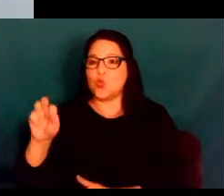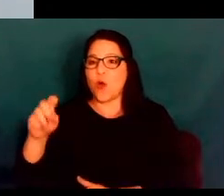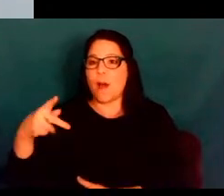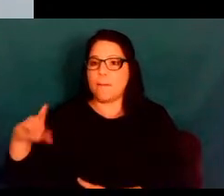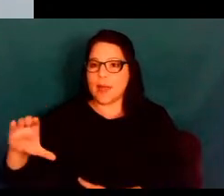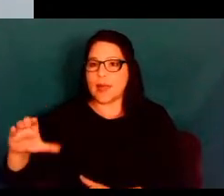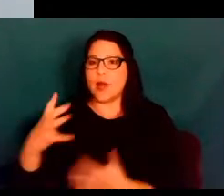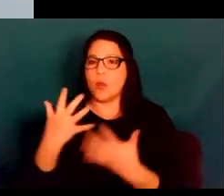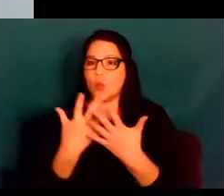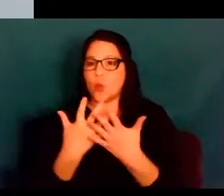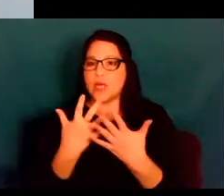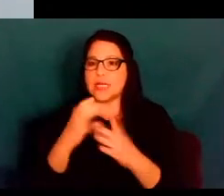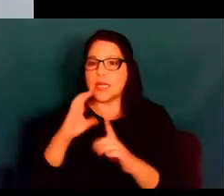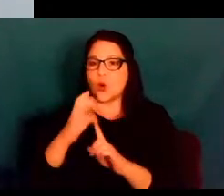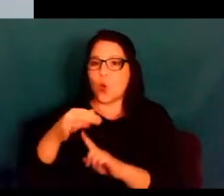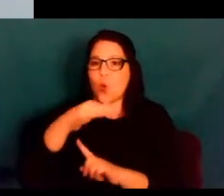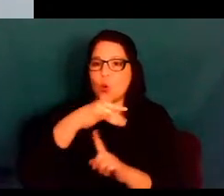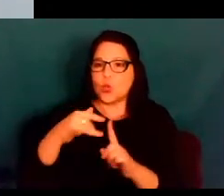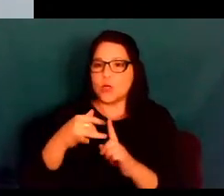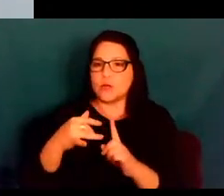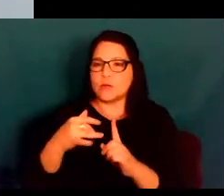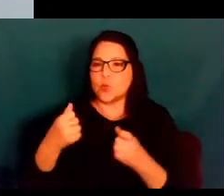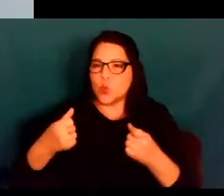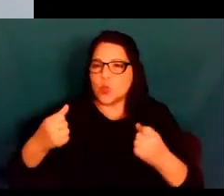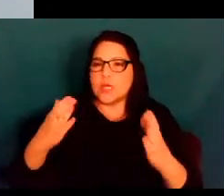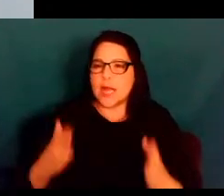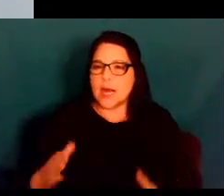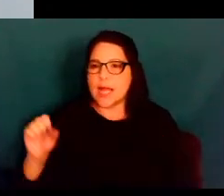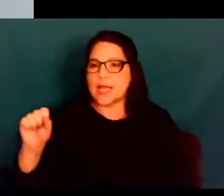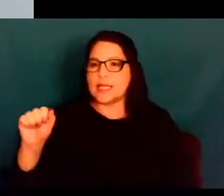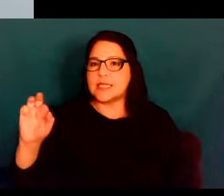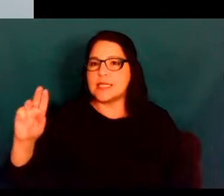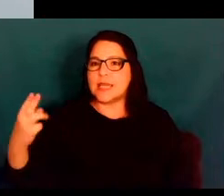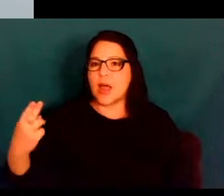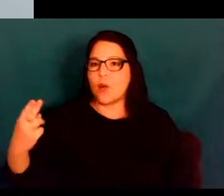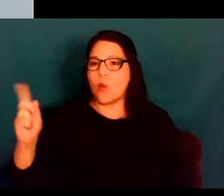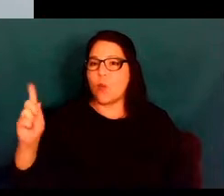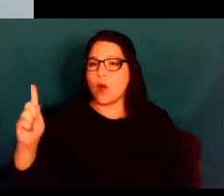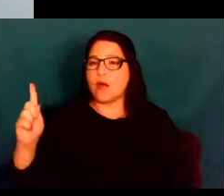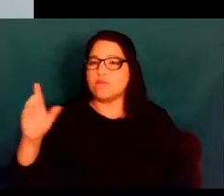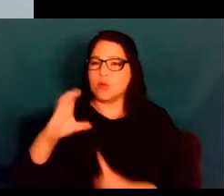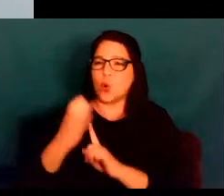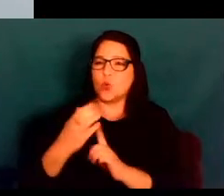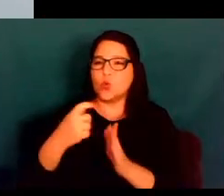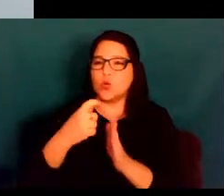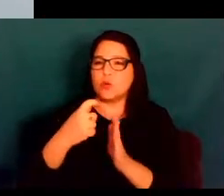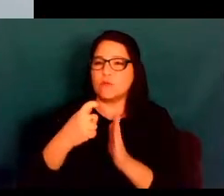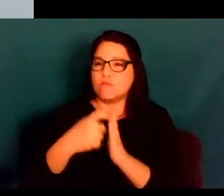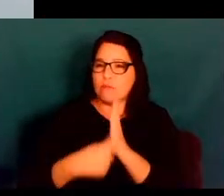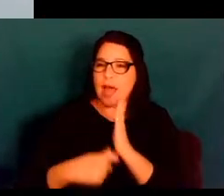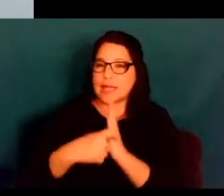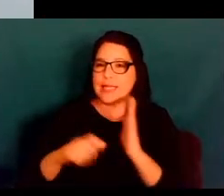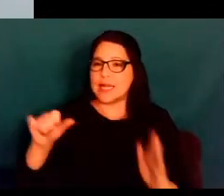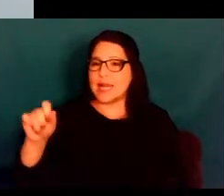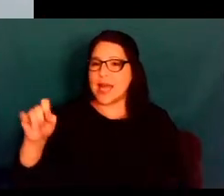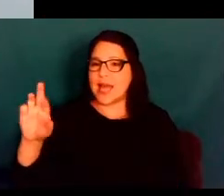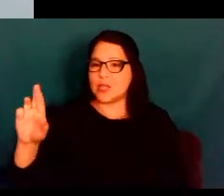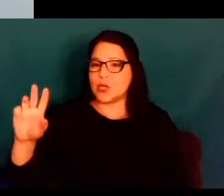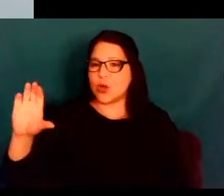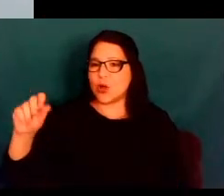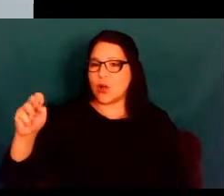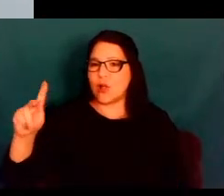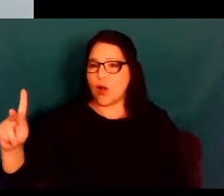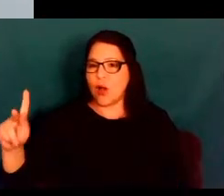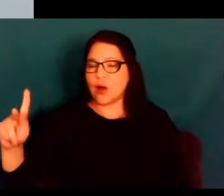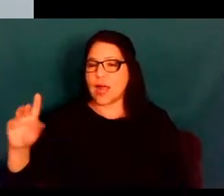Creative Group, Culture Crusaders, Sarah Harrelson at Cultured Magazine, Esther Park, and Carter Jackson Brown